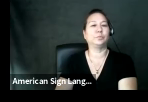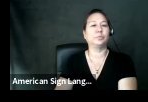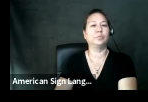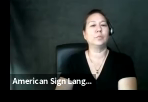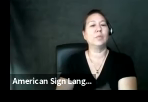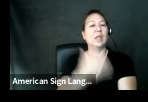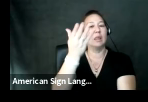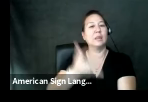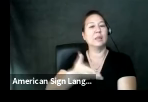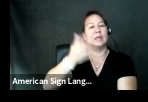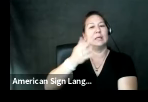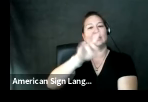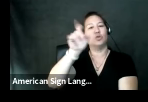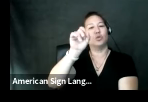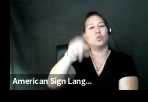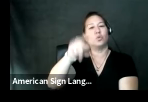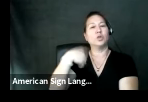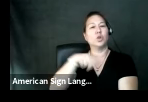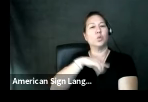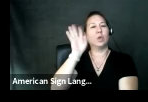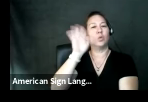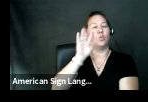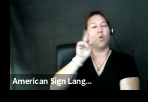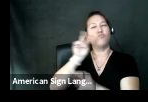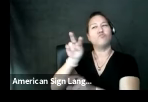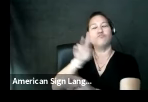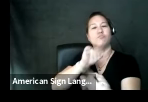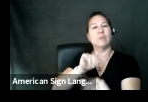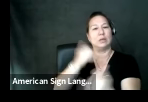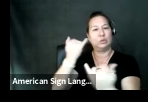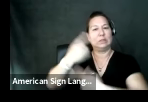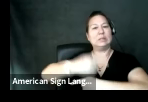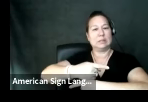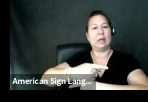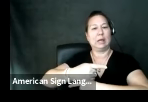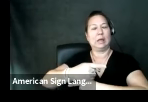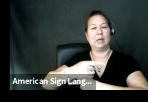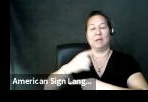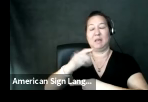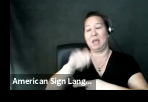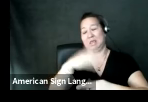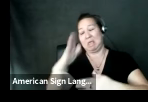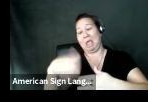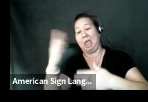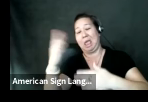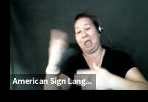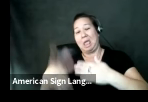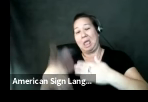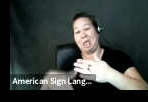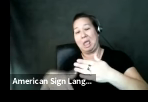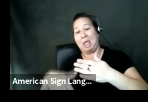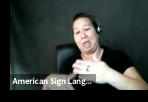So these are the questions we are aiming to answer today, and at the end, we will have time to hear additional questions from